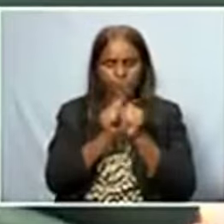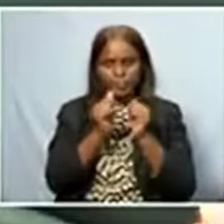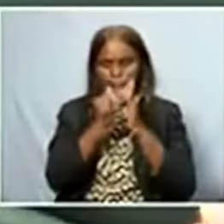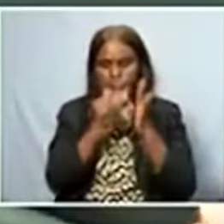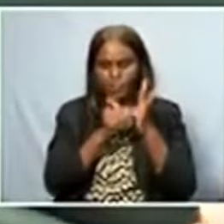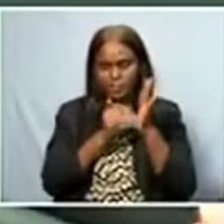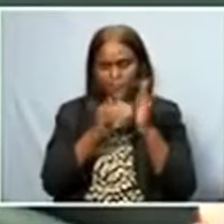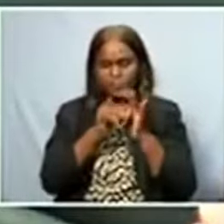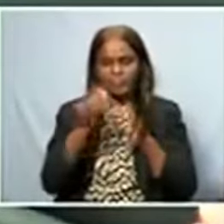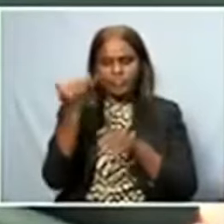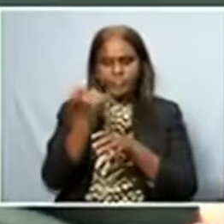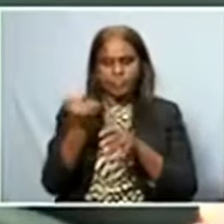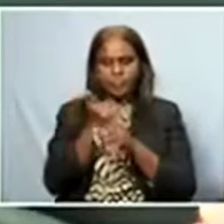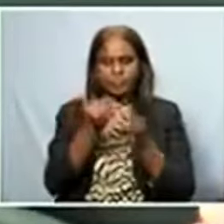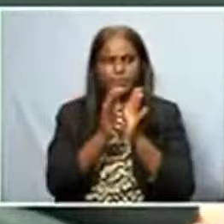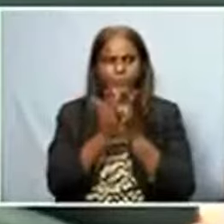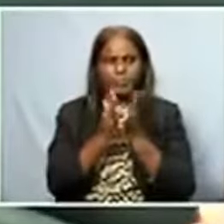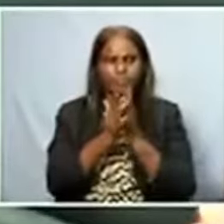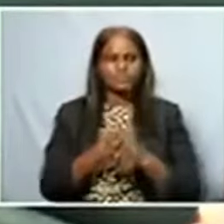in the Yellow Book.